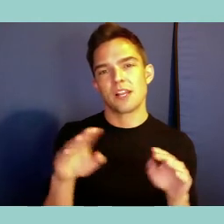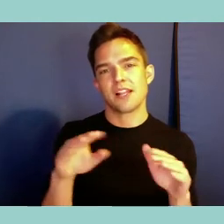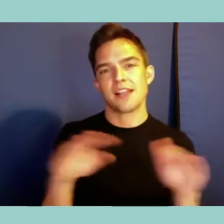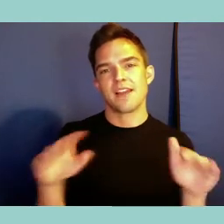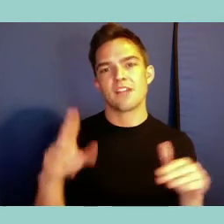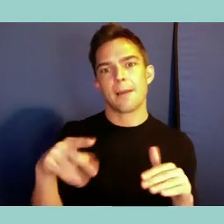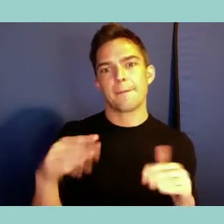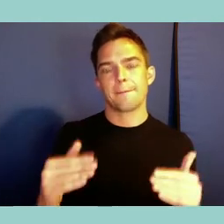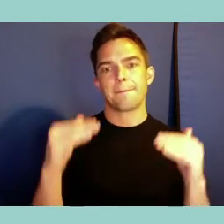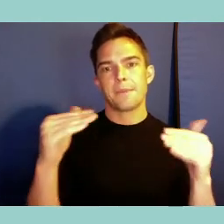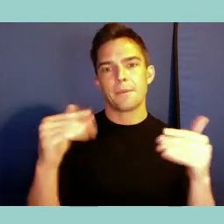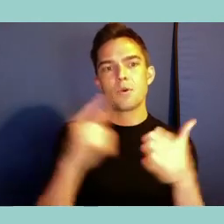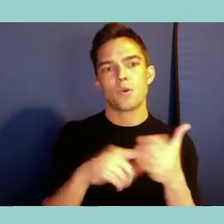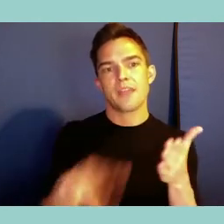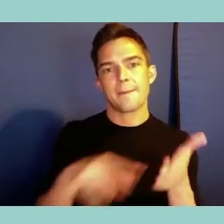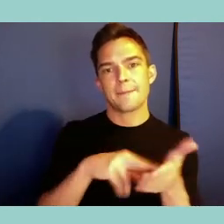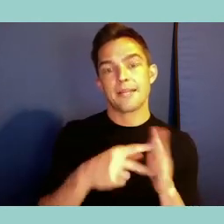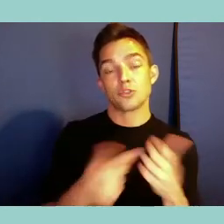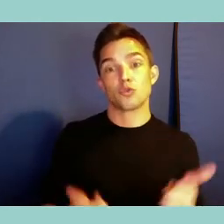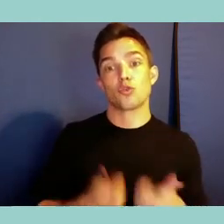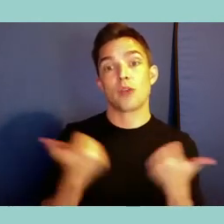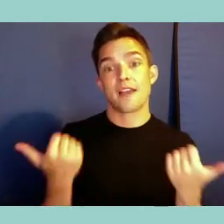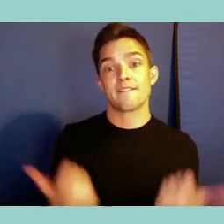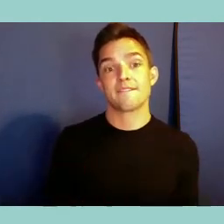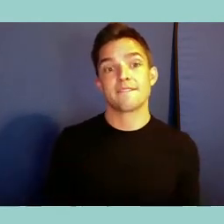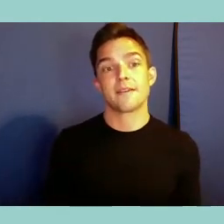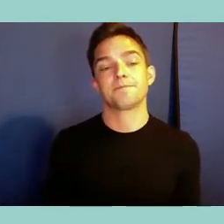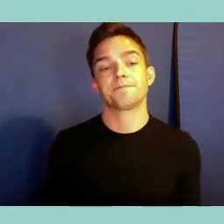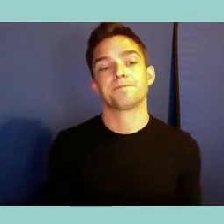up in what it means to thrive."